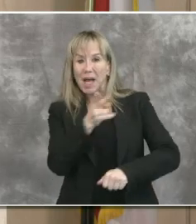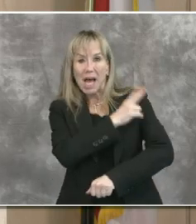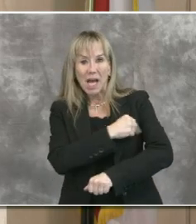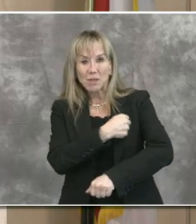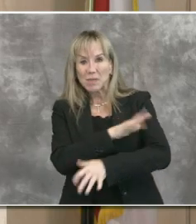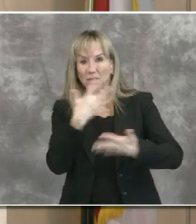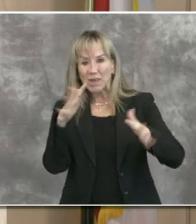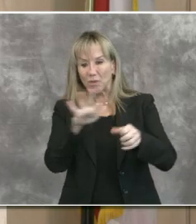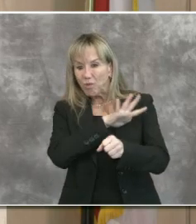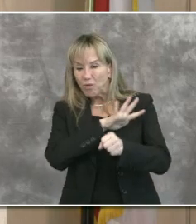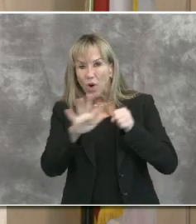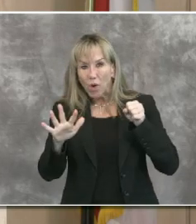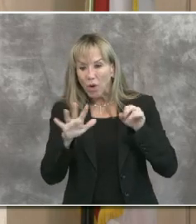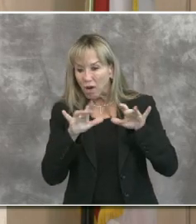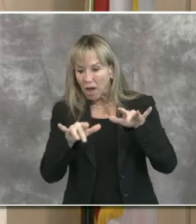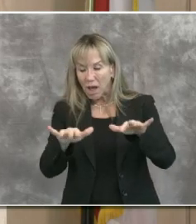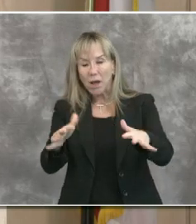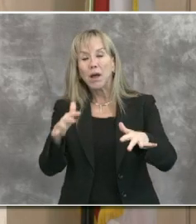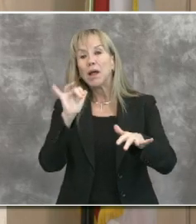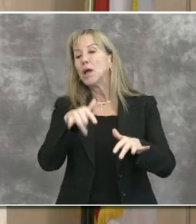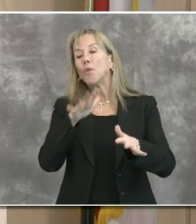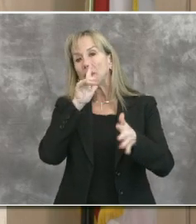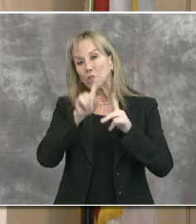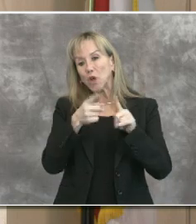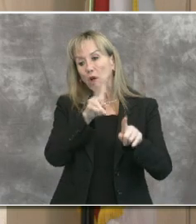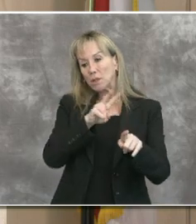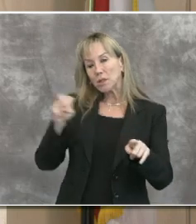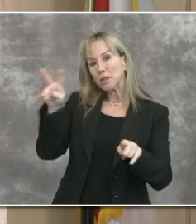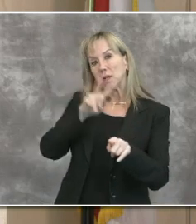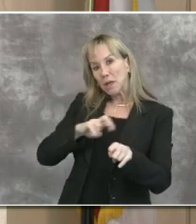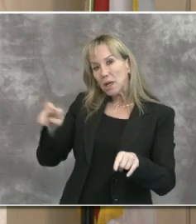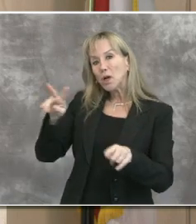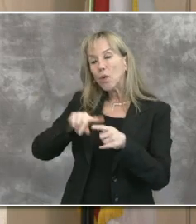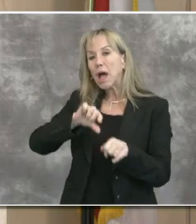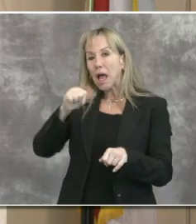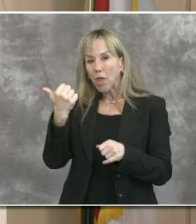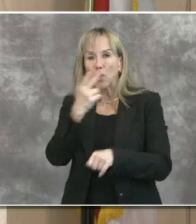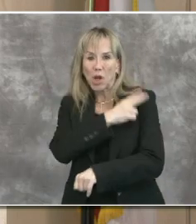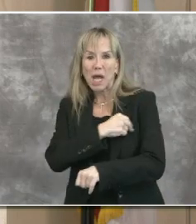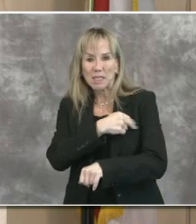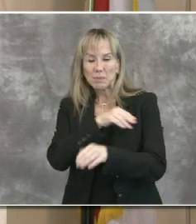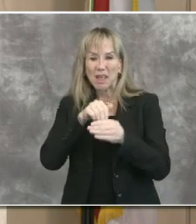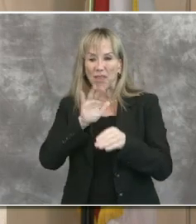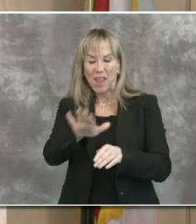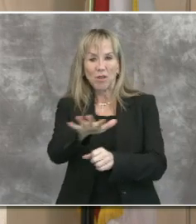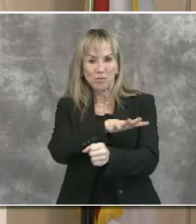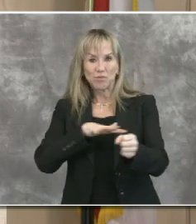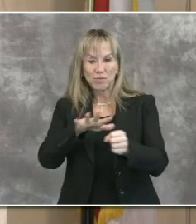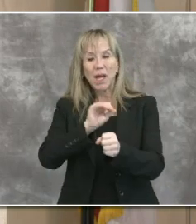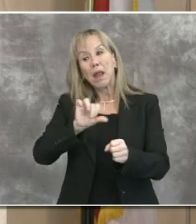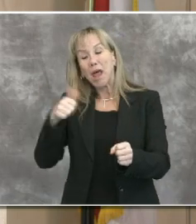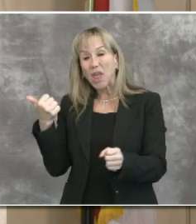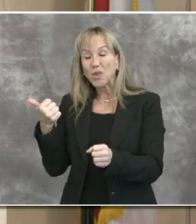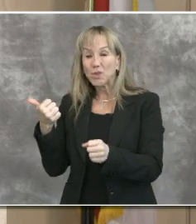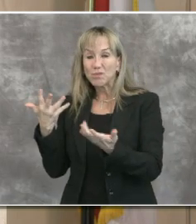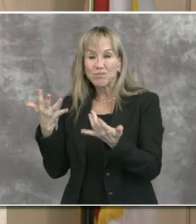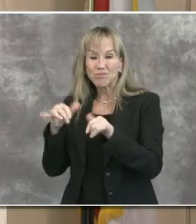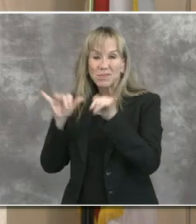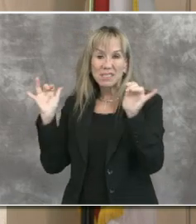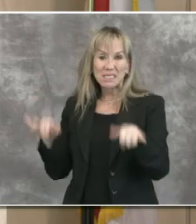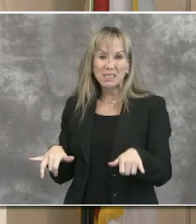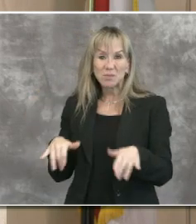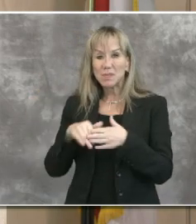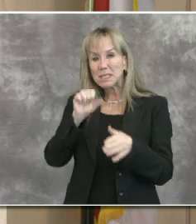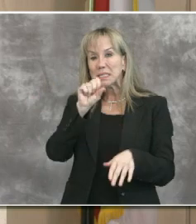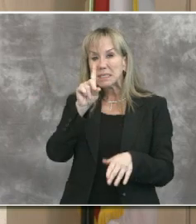impacted, those cases are distributed to other hospitals in their system as well as other systems across the